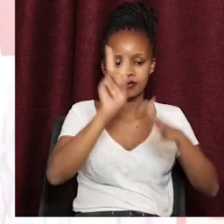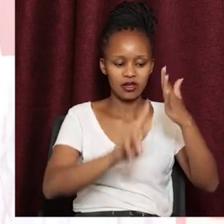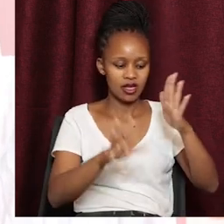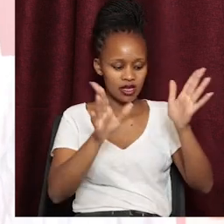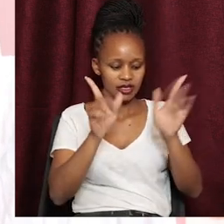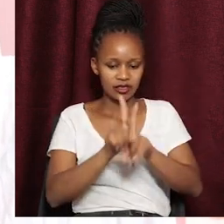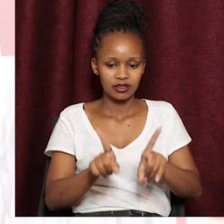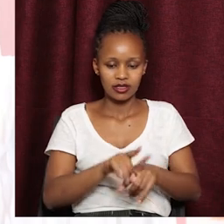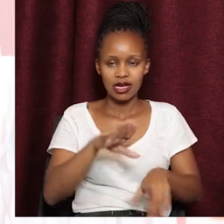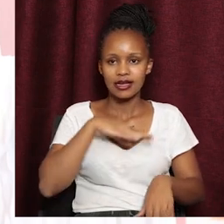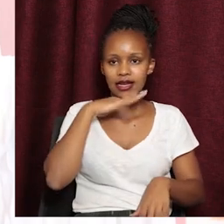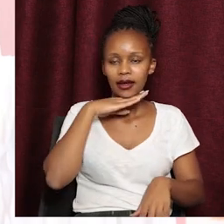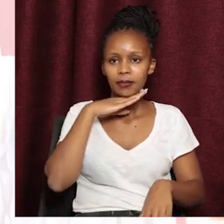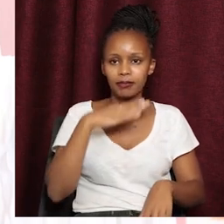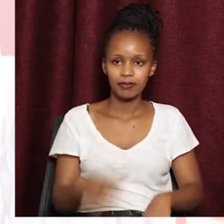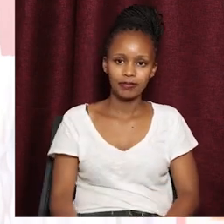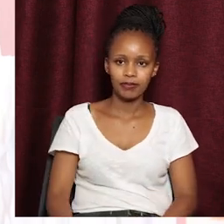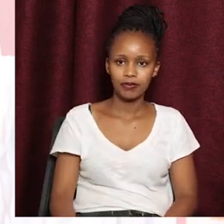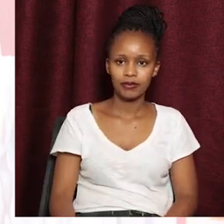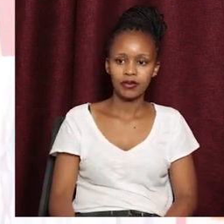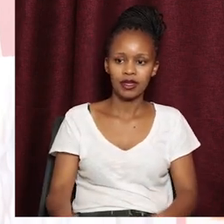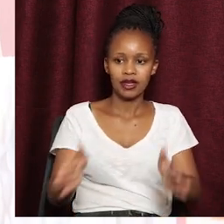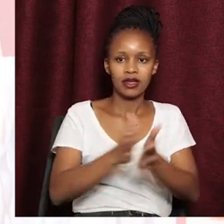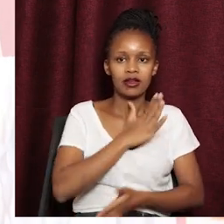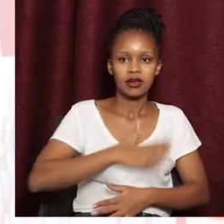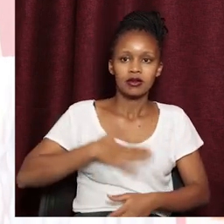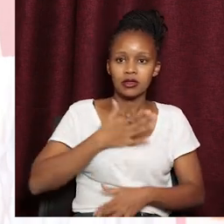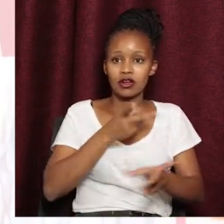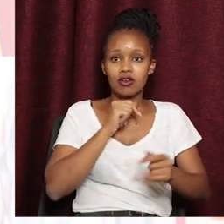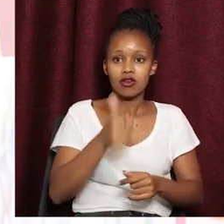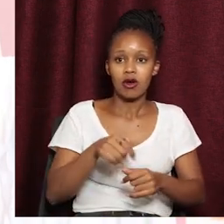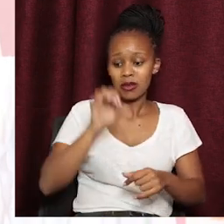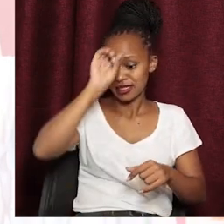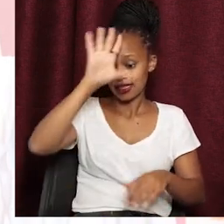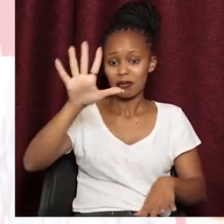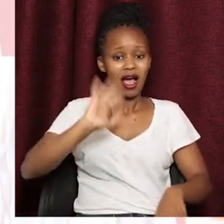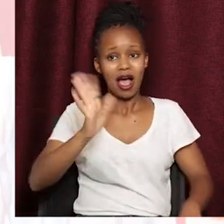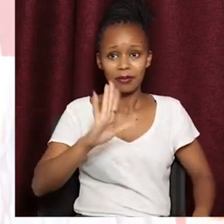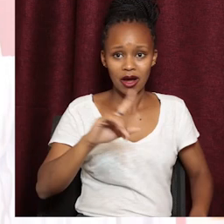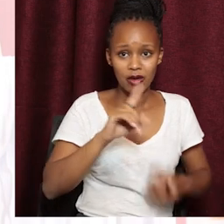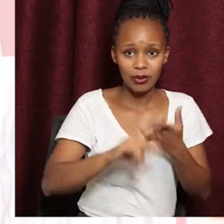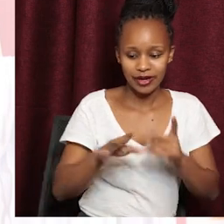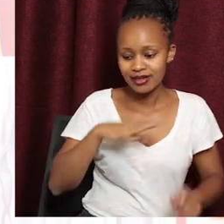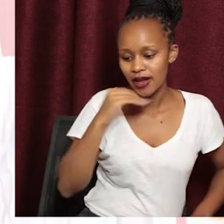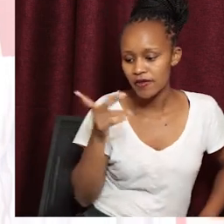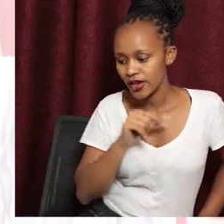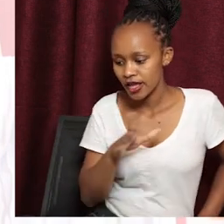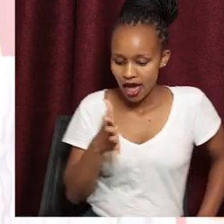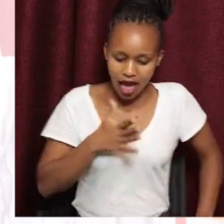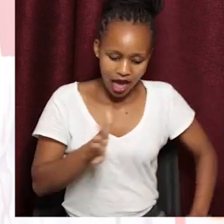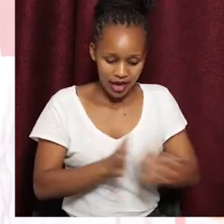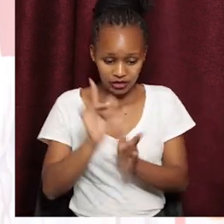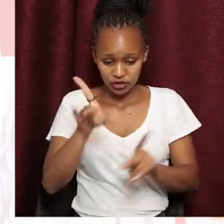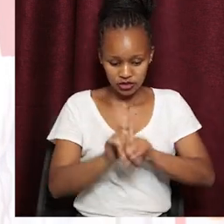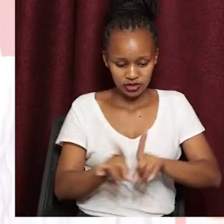and prophetesses will die. And please do not be surprised when they die and you